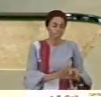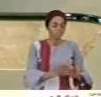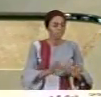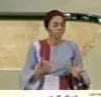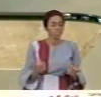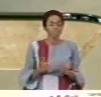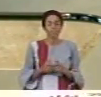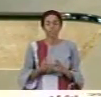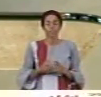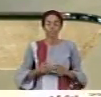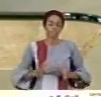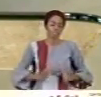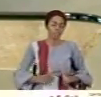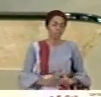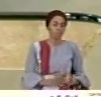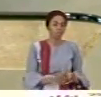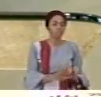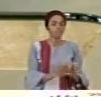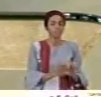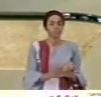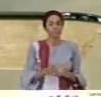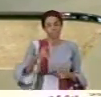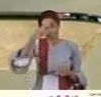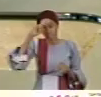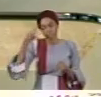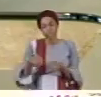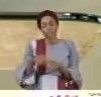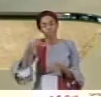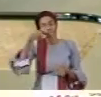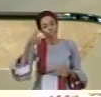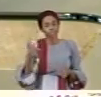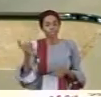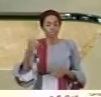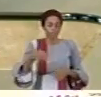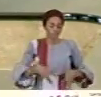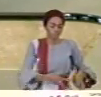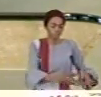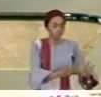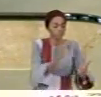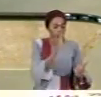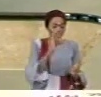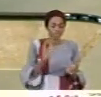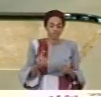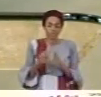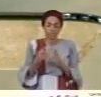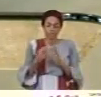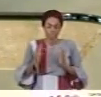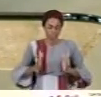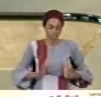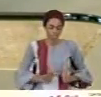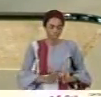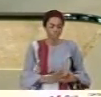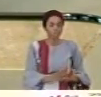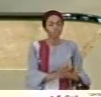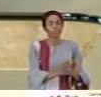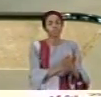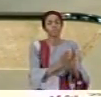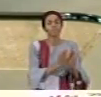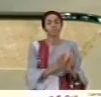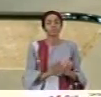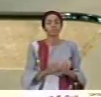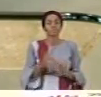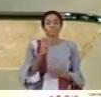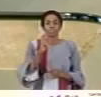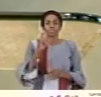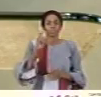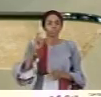very narrow. Brethren, the road is very narrow.